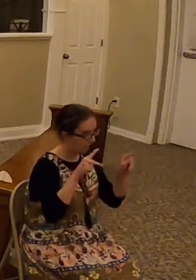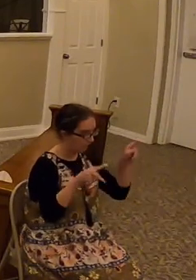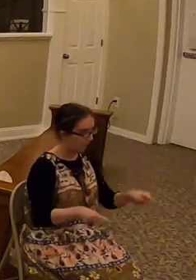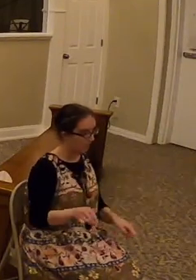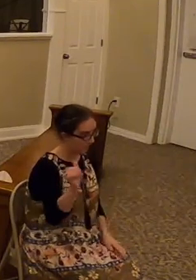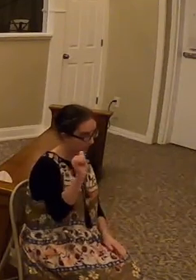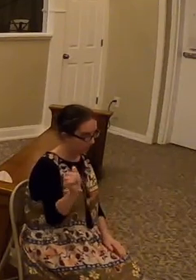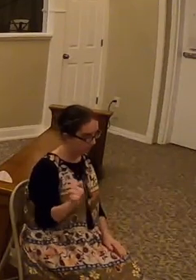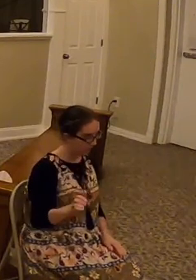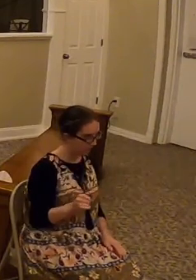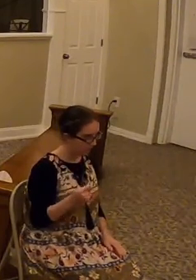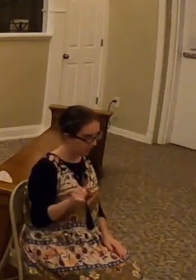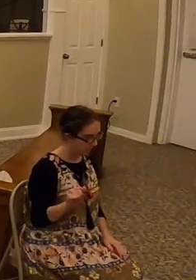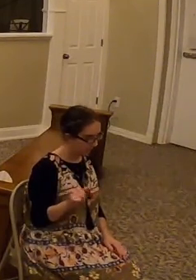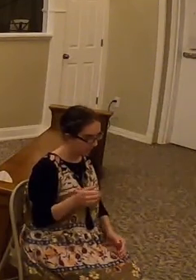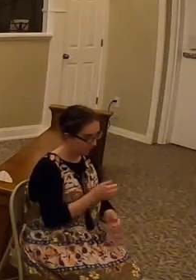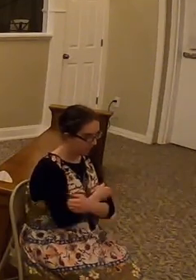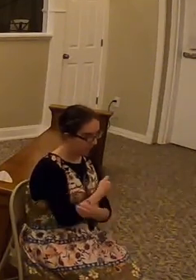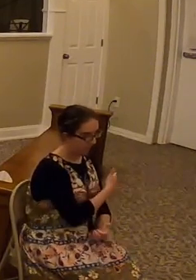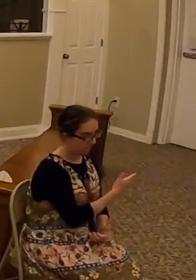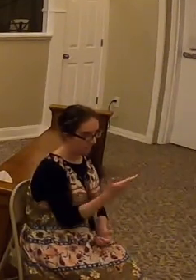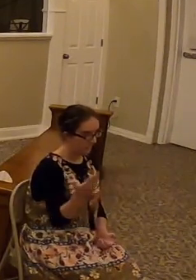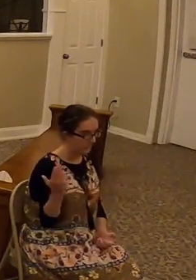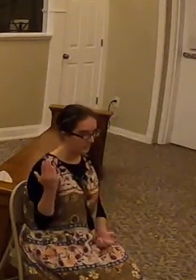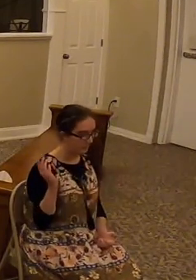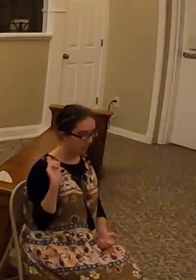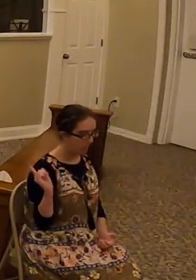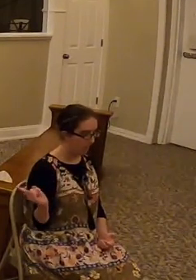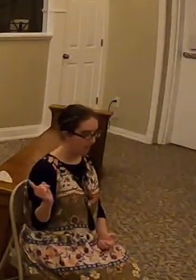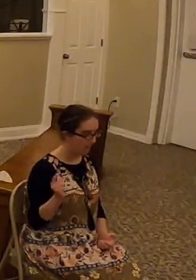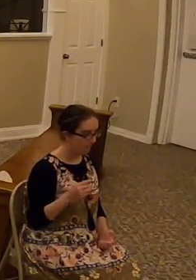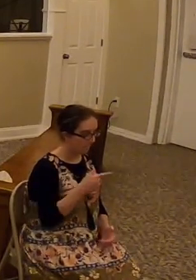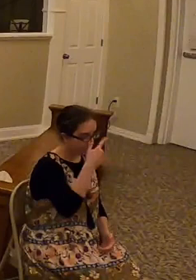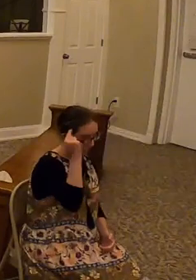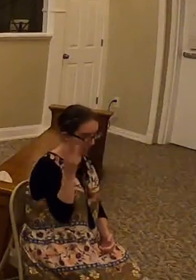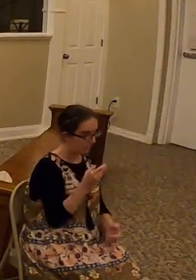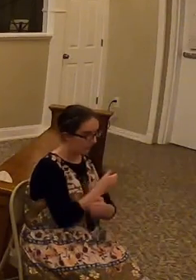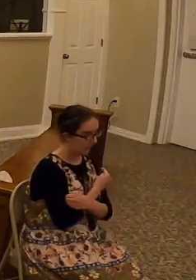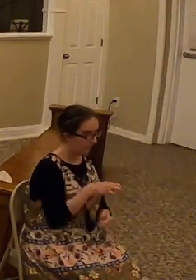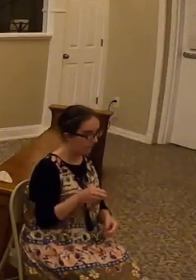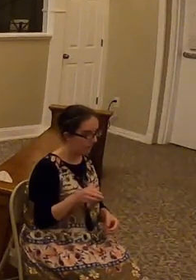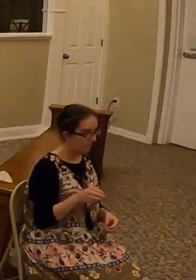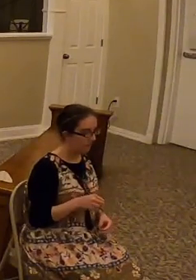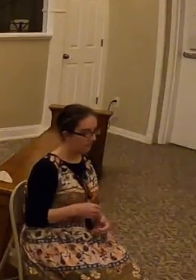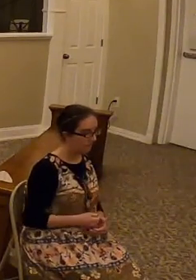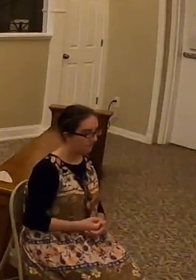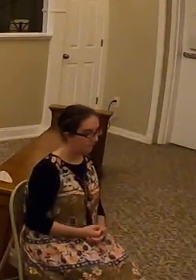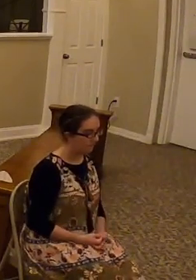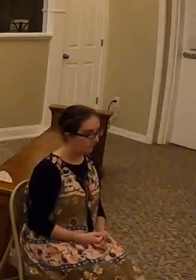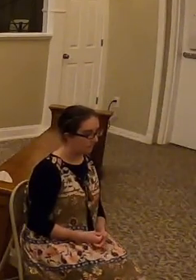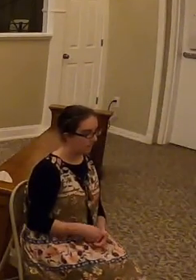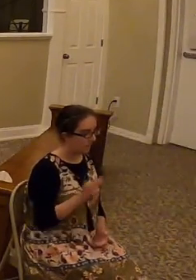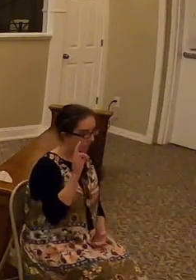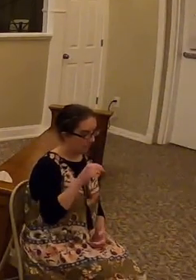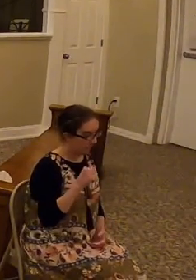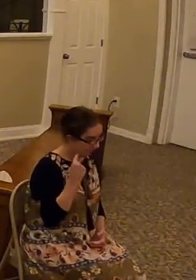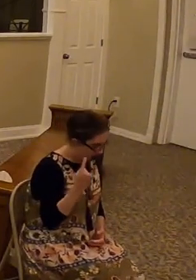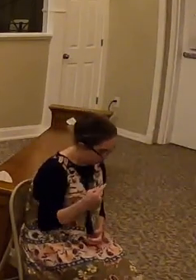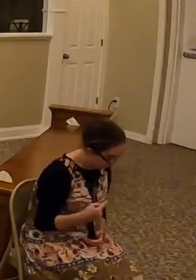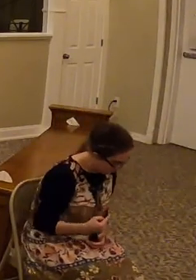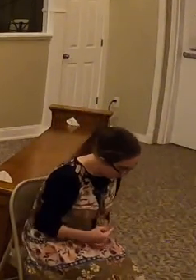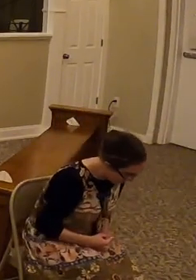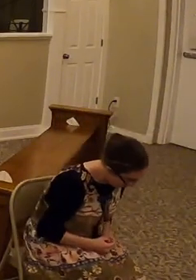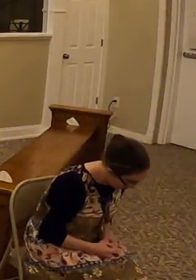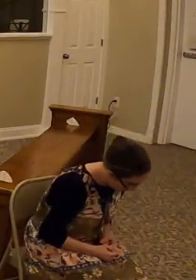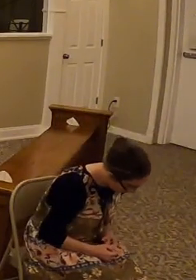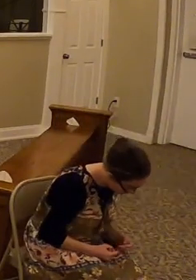personally, amen, they love us. Hallelujah. Amen. Because we love them and it's genuine. Amen. The pastor not only has to be a pure